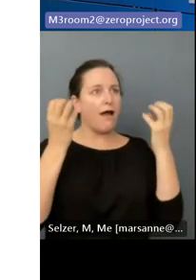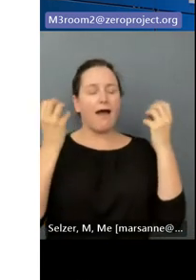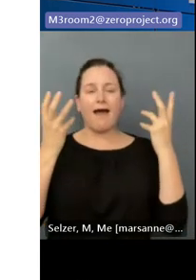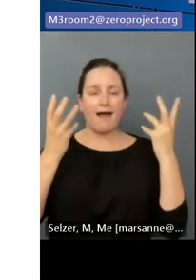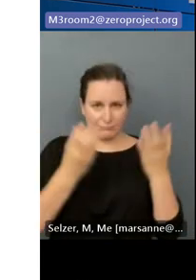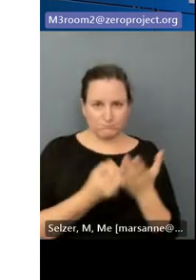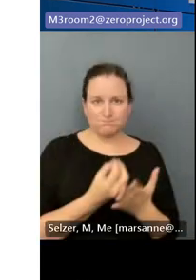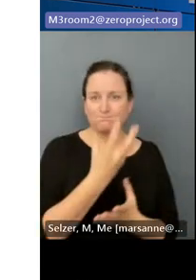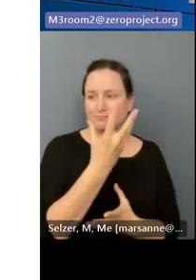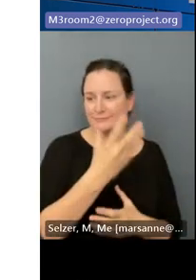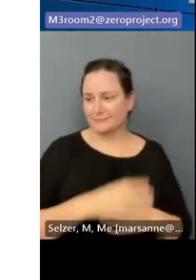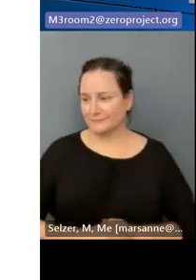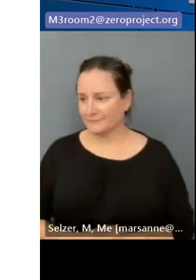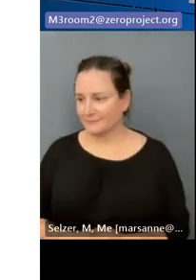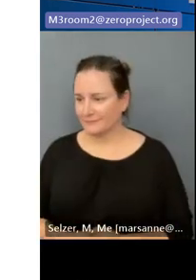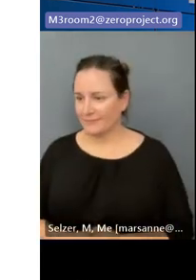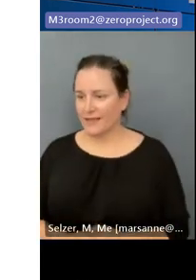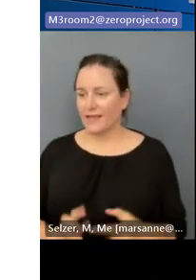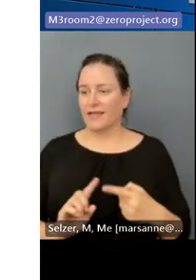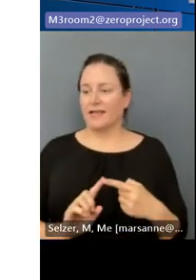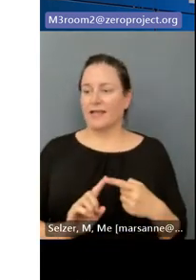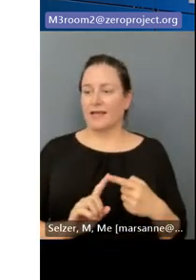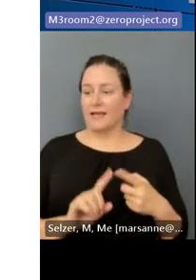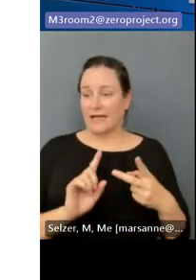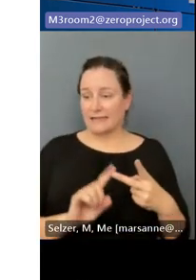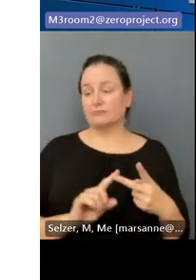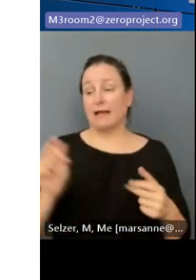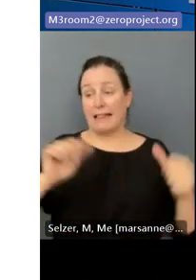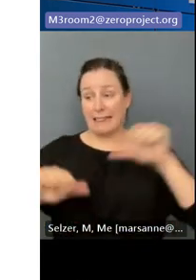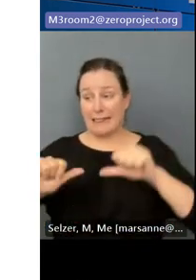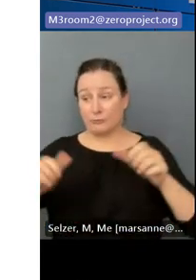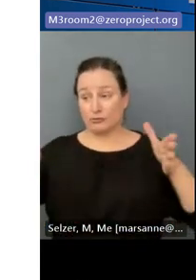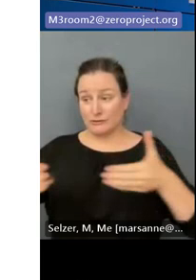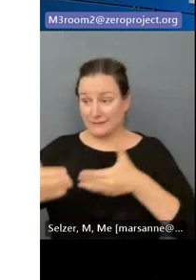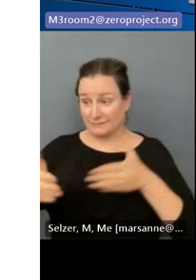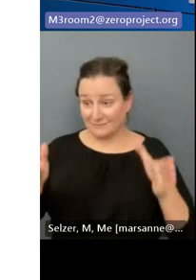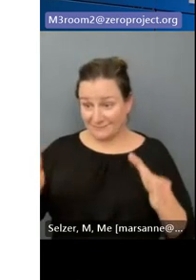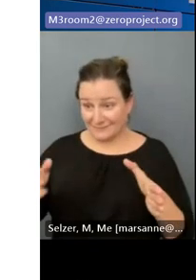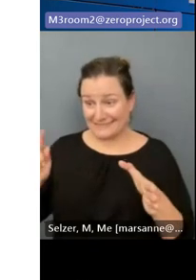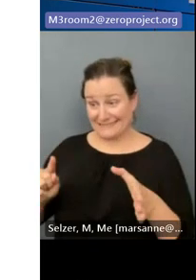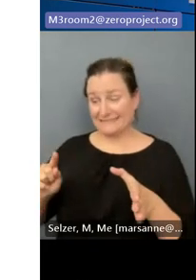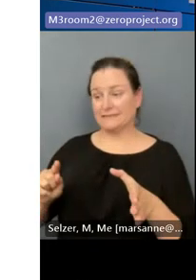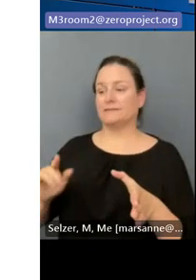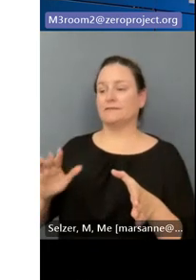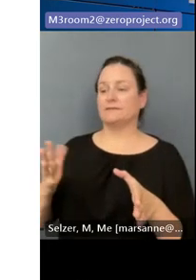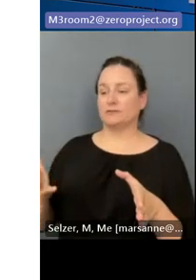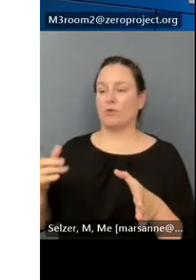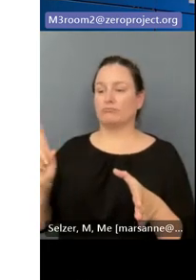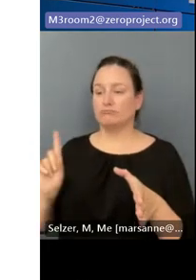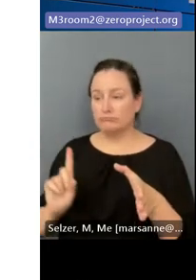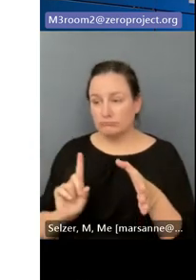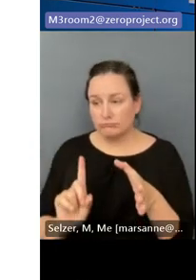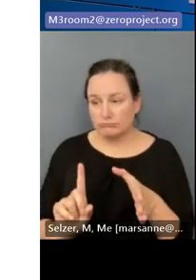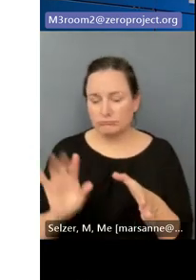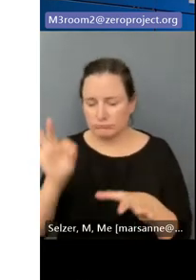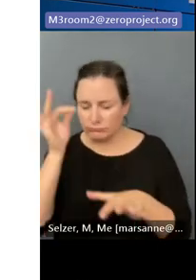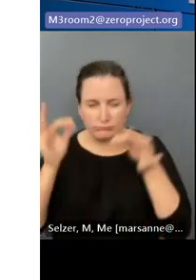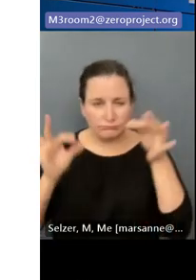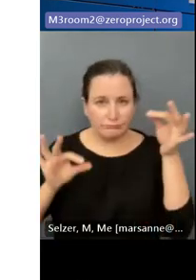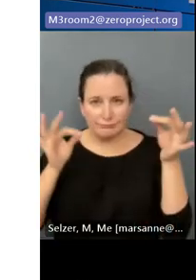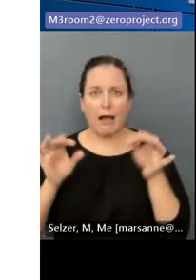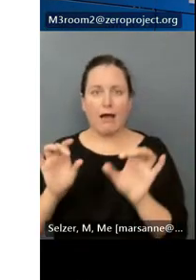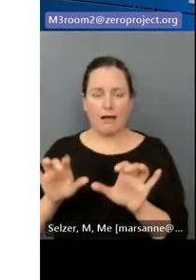the people with disability, have the discover have the intellectual disabilities or not. But in the